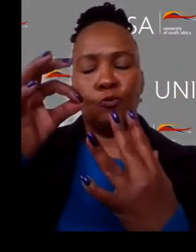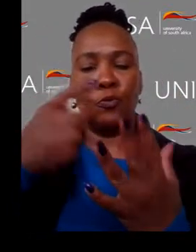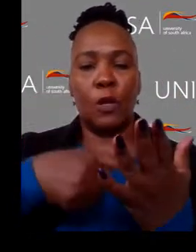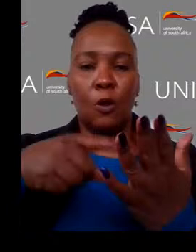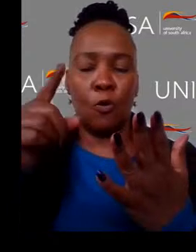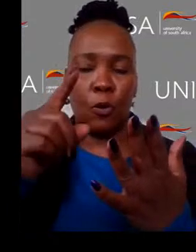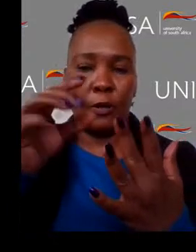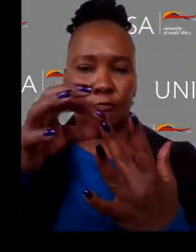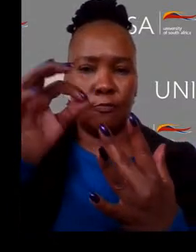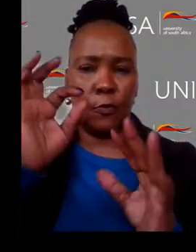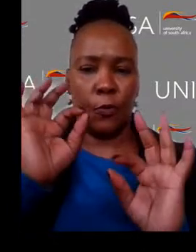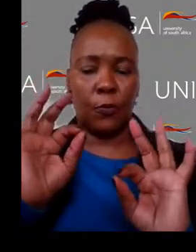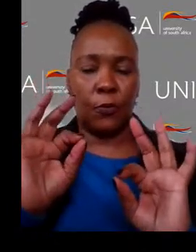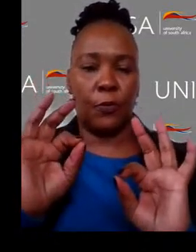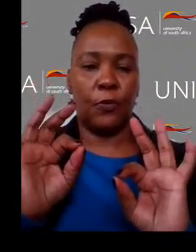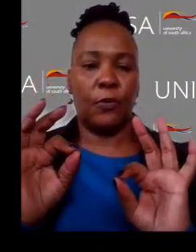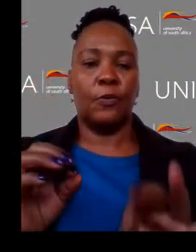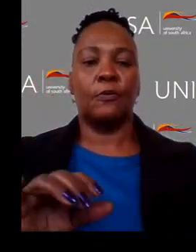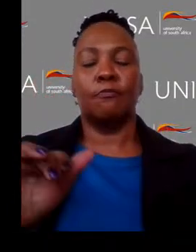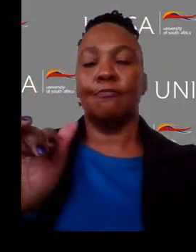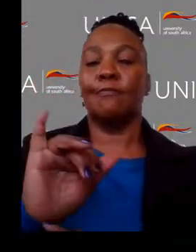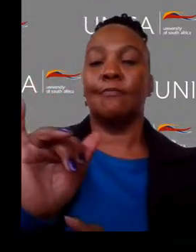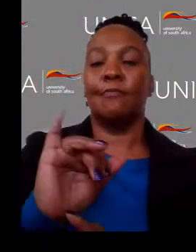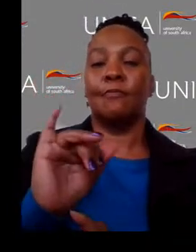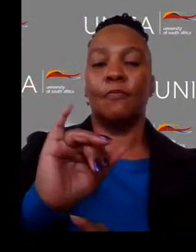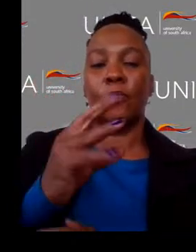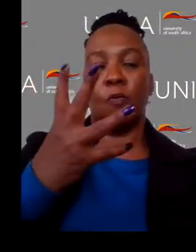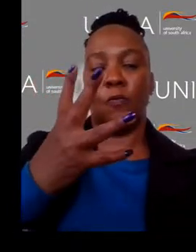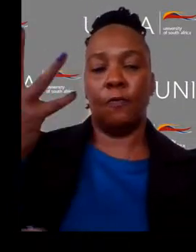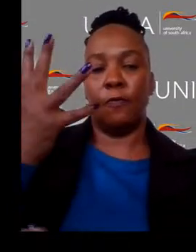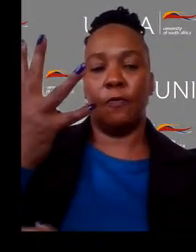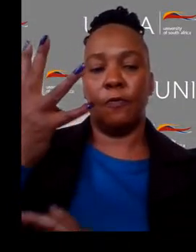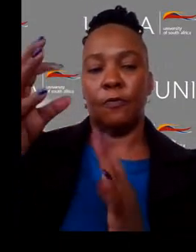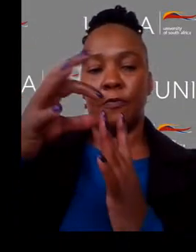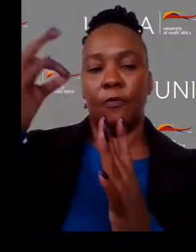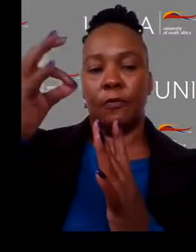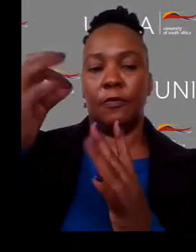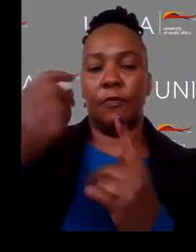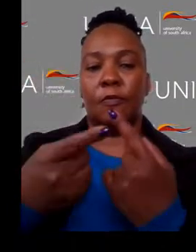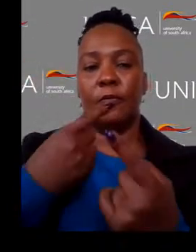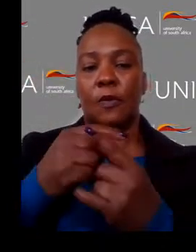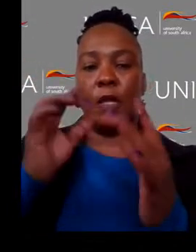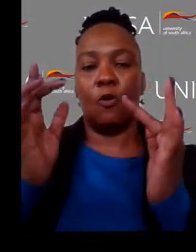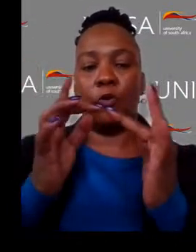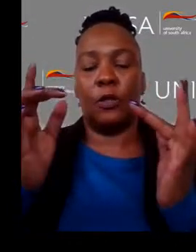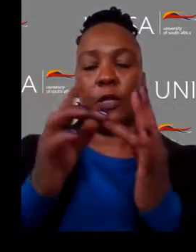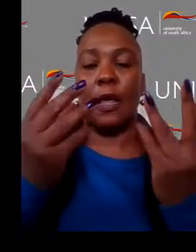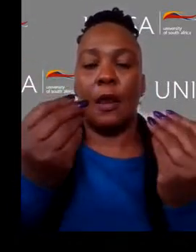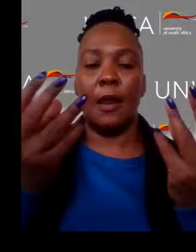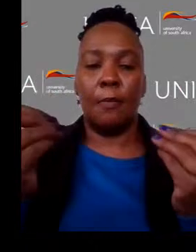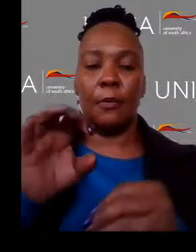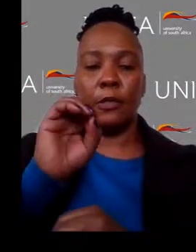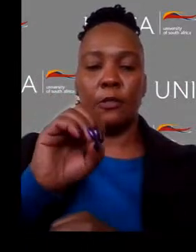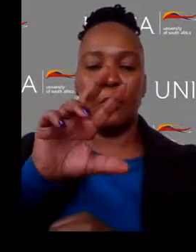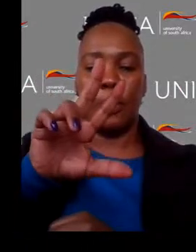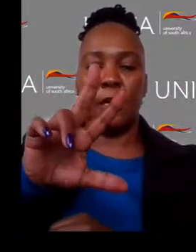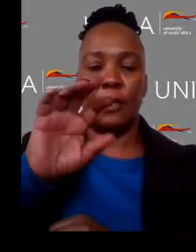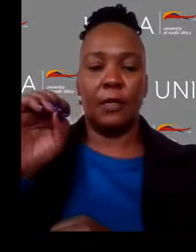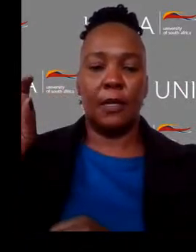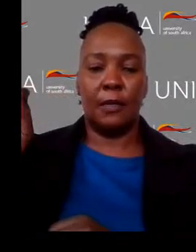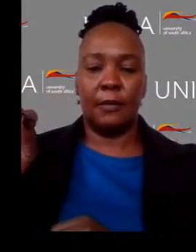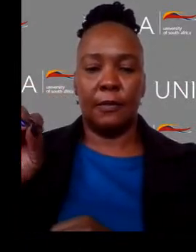option, which is the option number 4 of our contact number 0800.